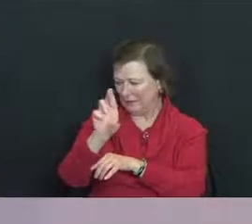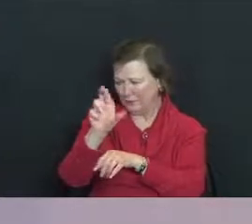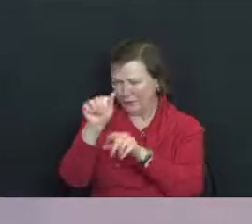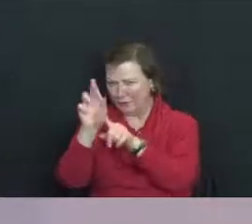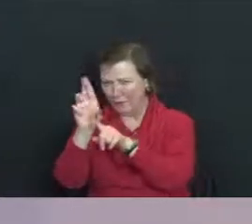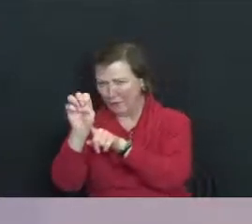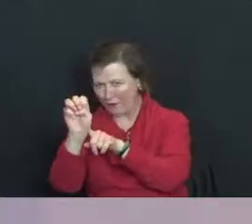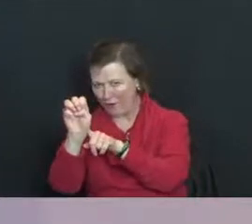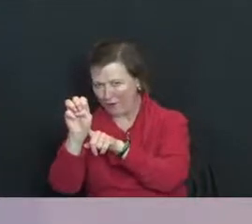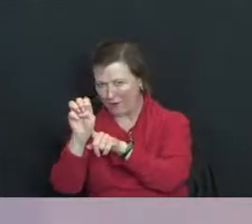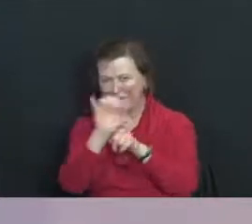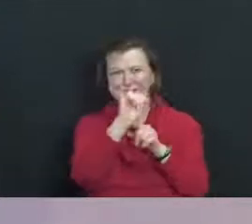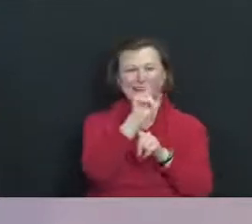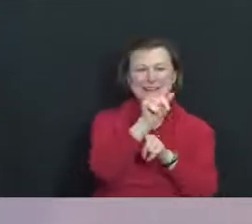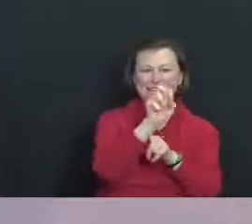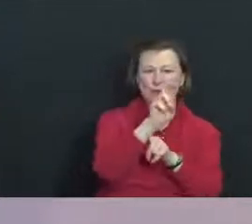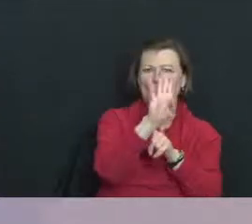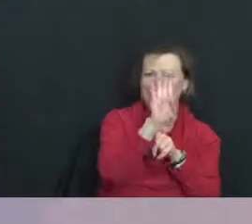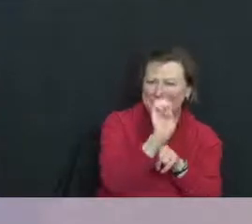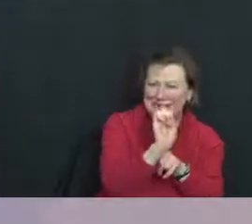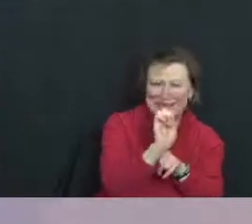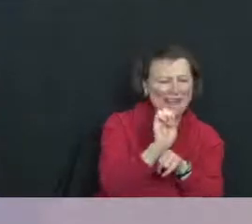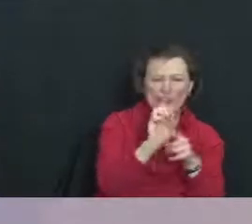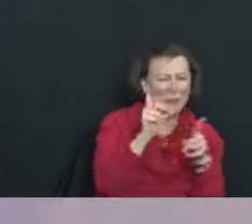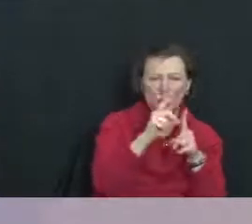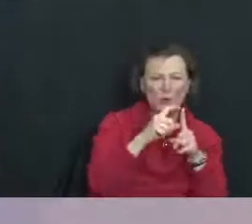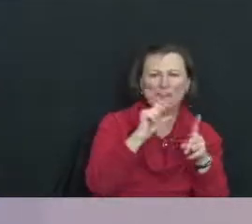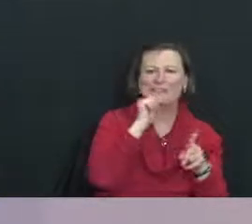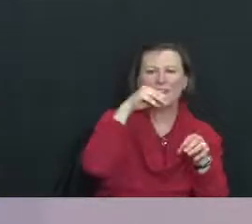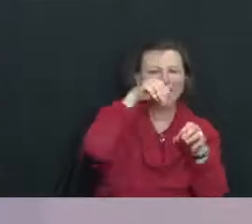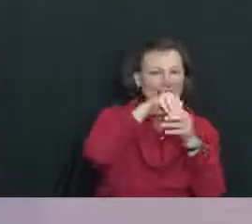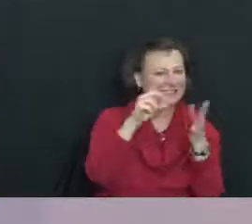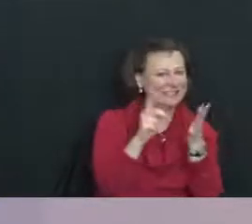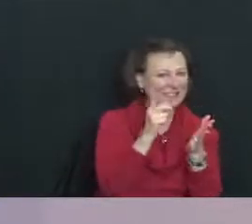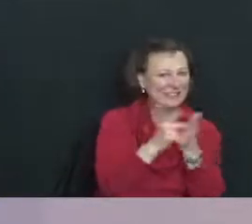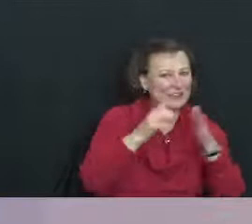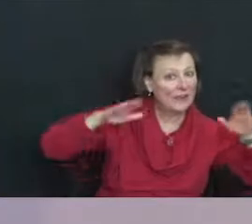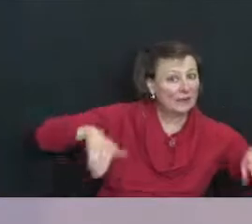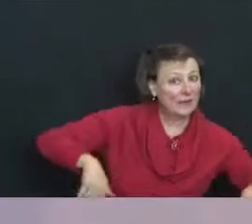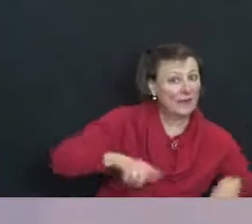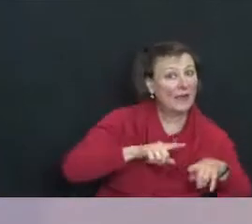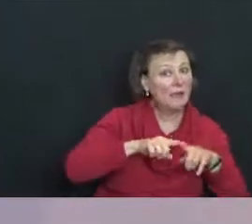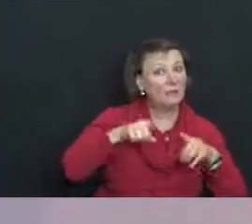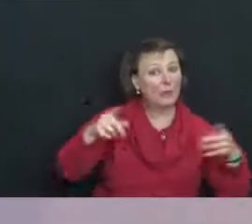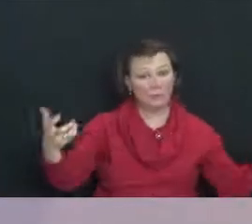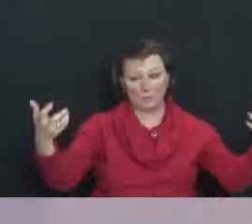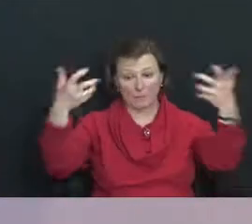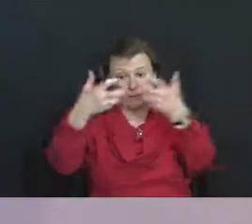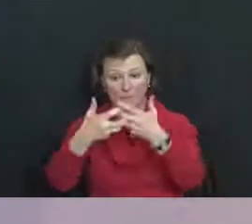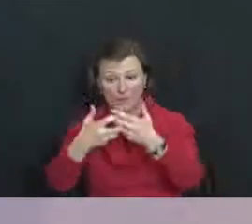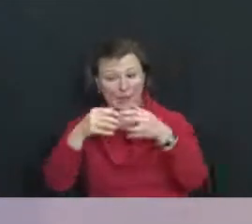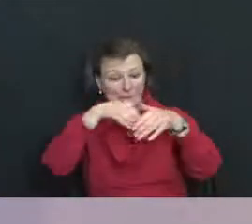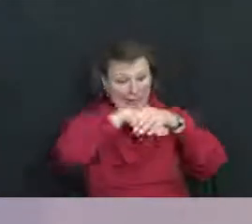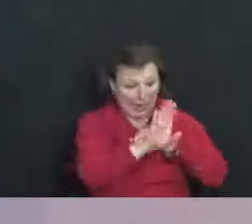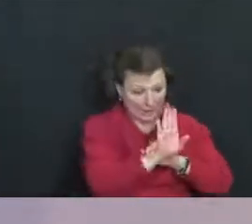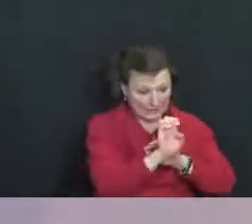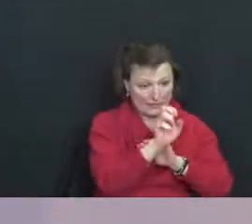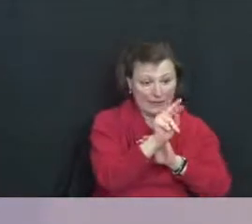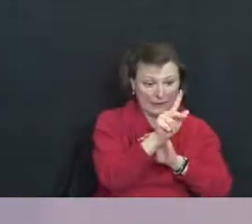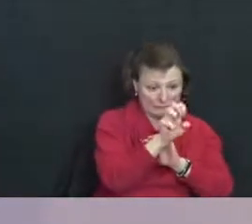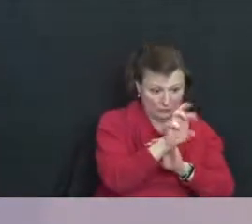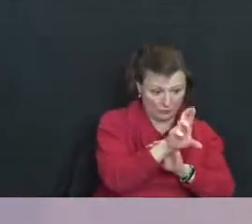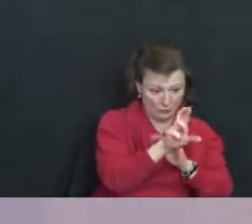Interbeing is a word that is not in the dictionary yet, but if we combine the prefix inter with the verb to